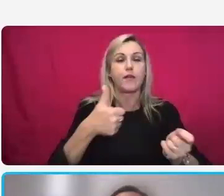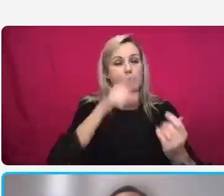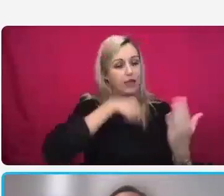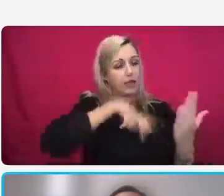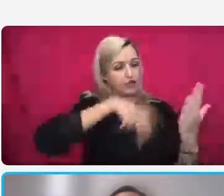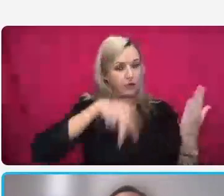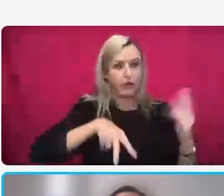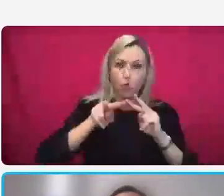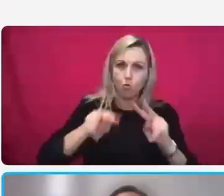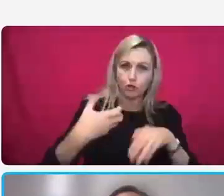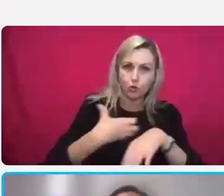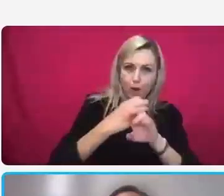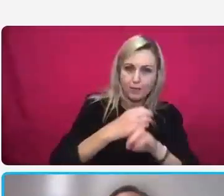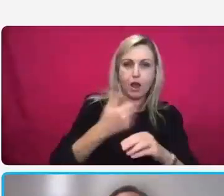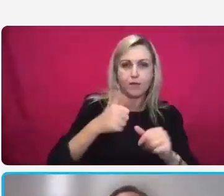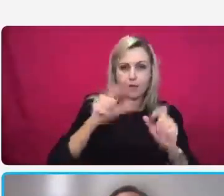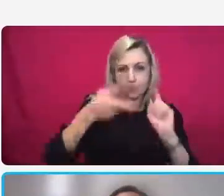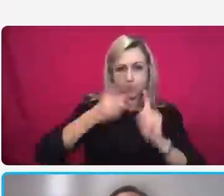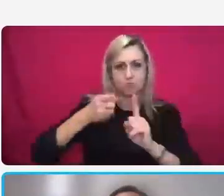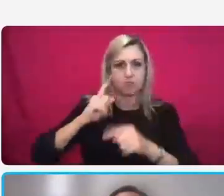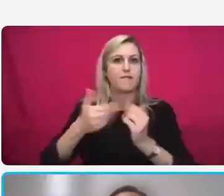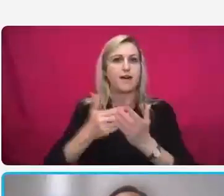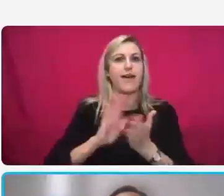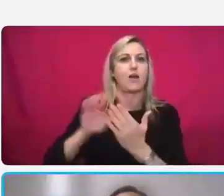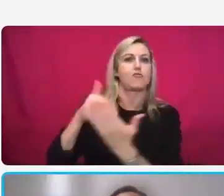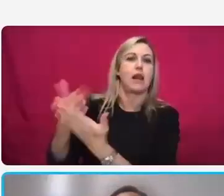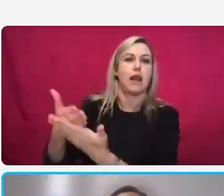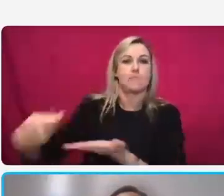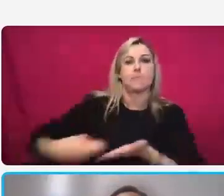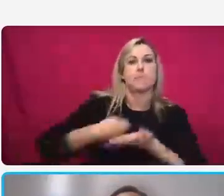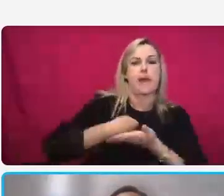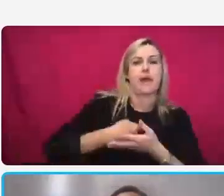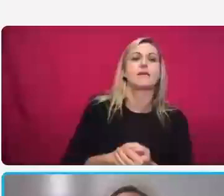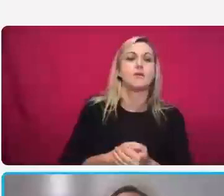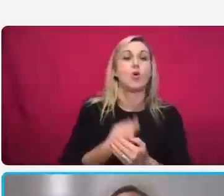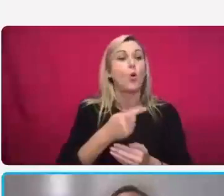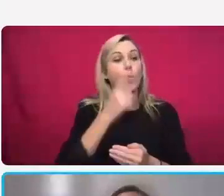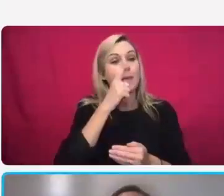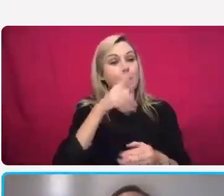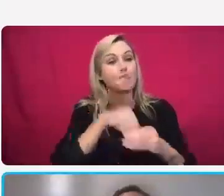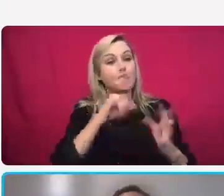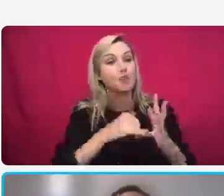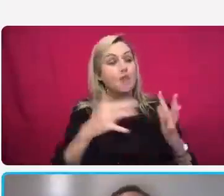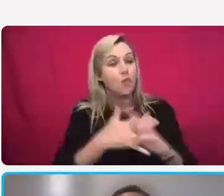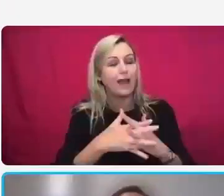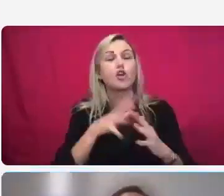claiming and payment statement changes. For software developers, these changes will require